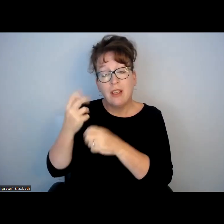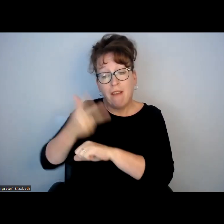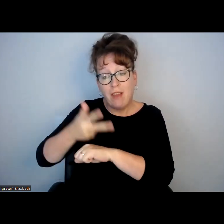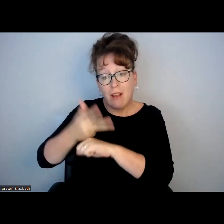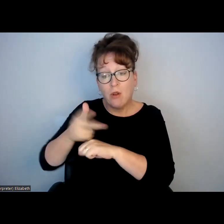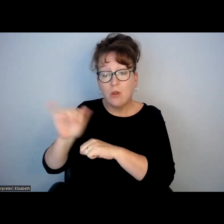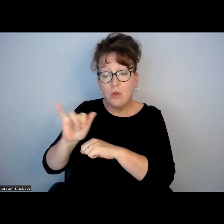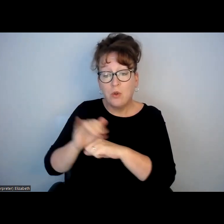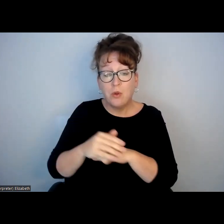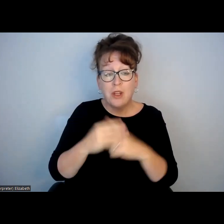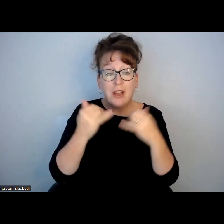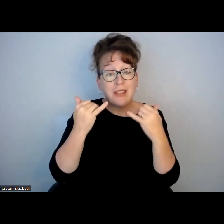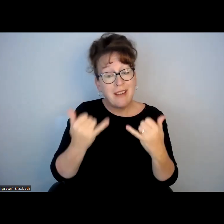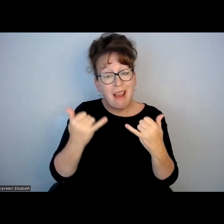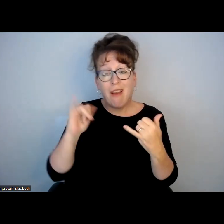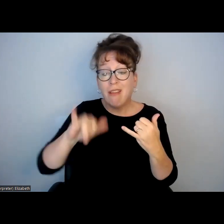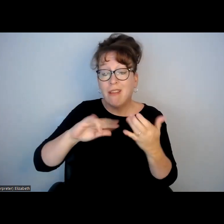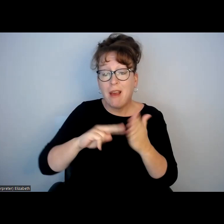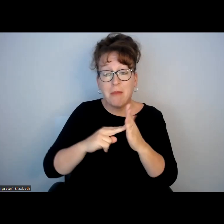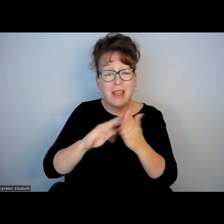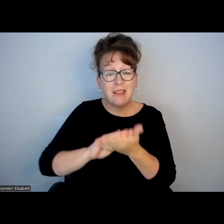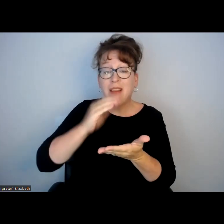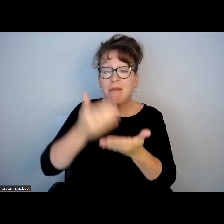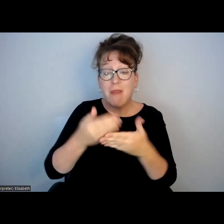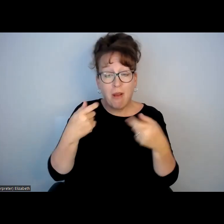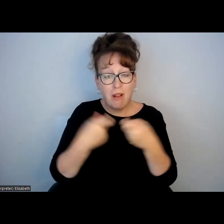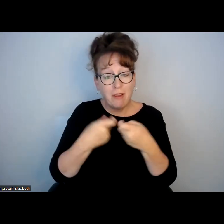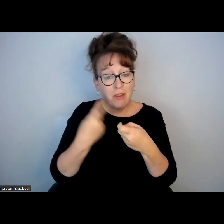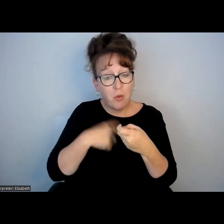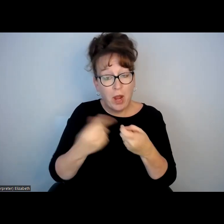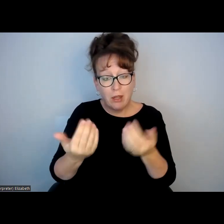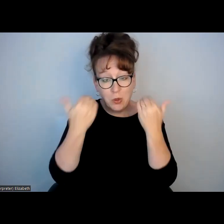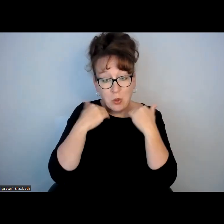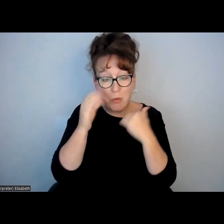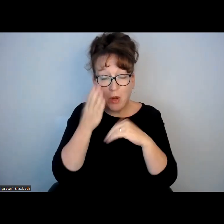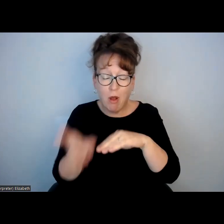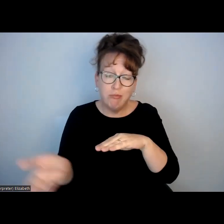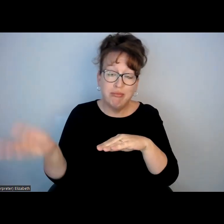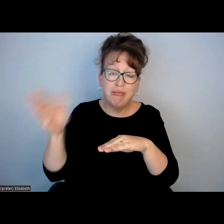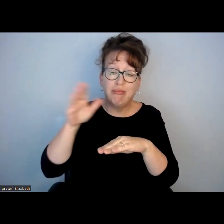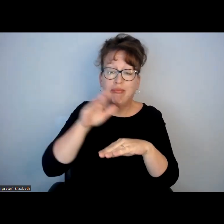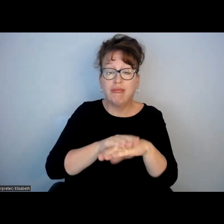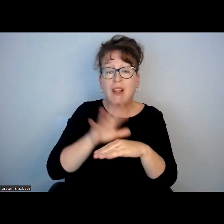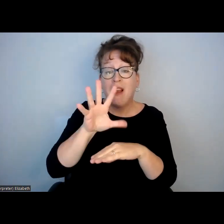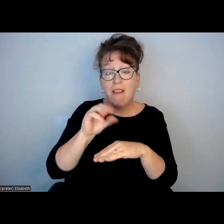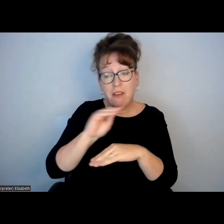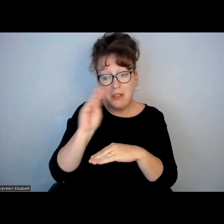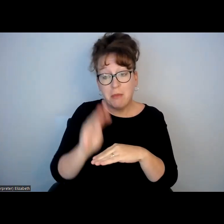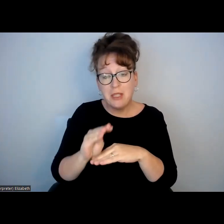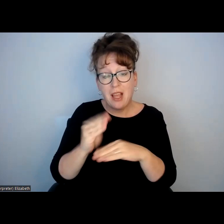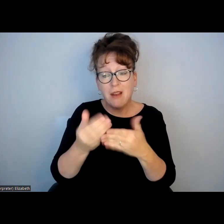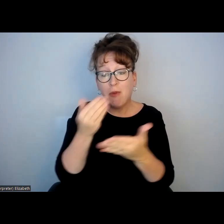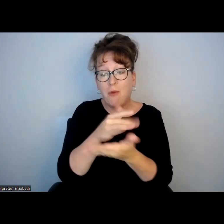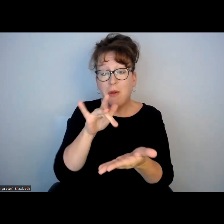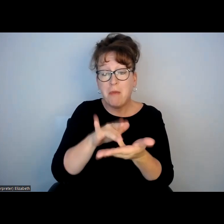that, electric load, the amount of electricity that we're consuming, is going to grow by as much as 50% by the middle of next